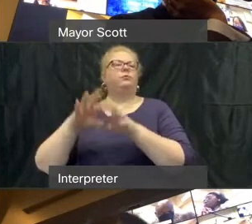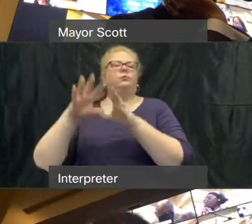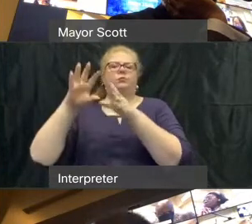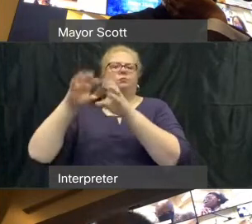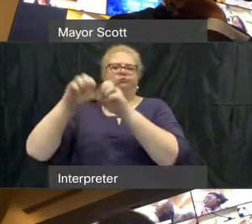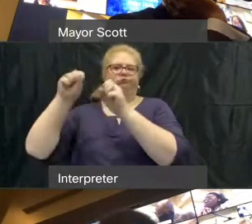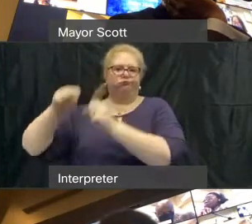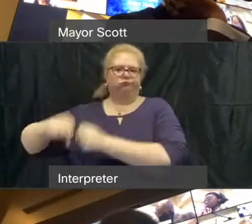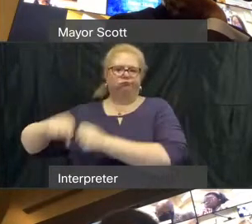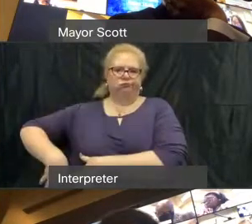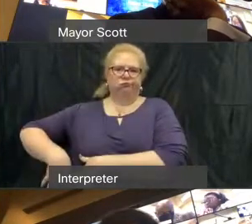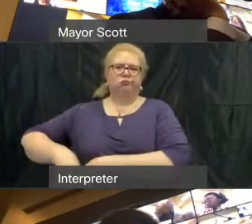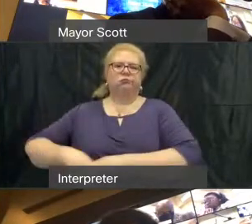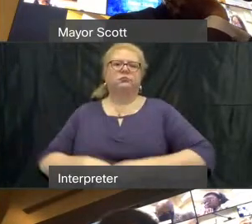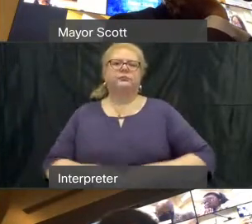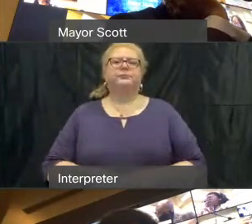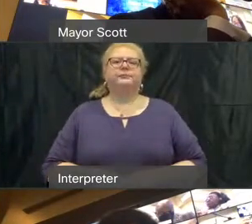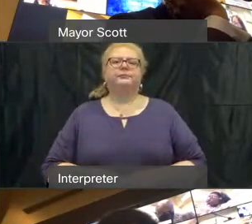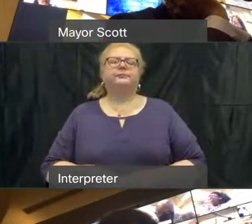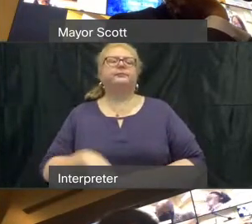Okay, thank you.